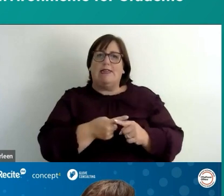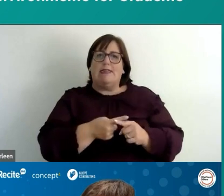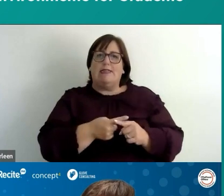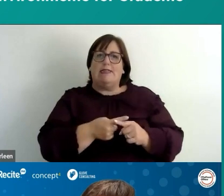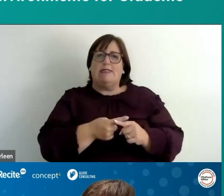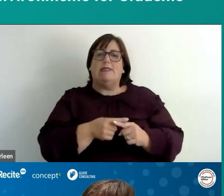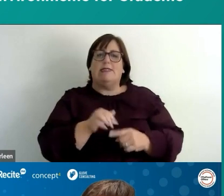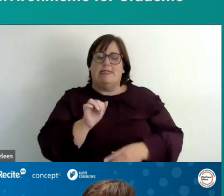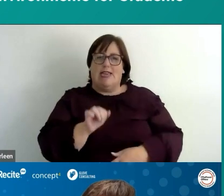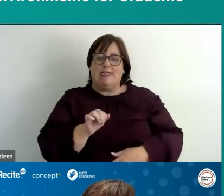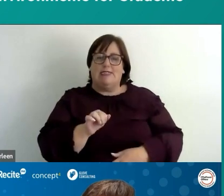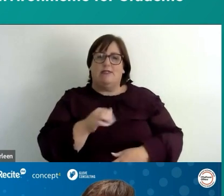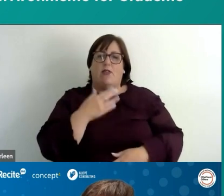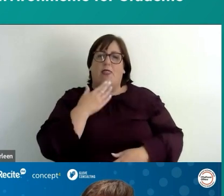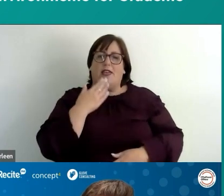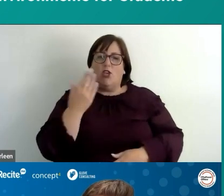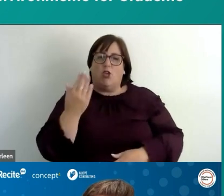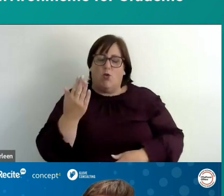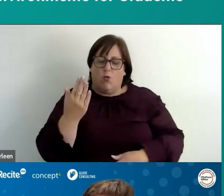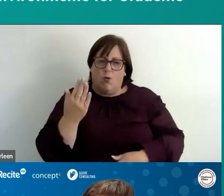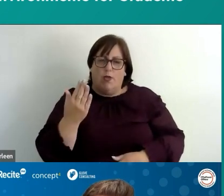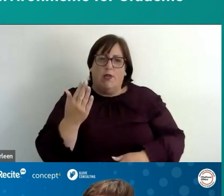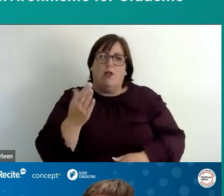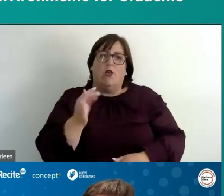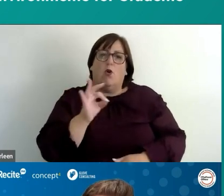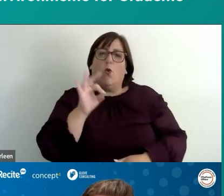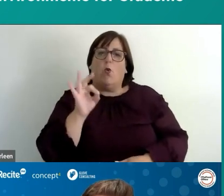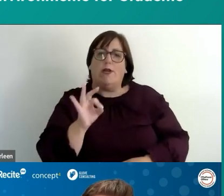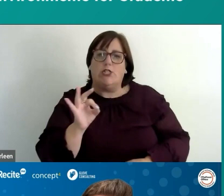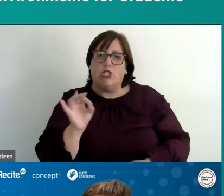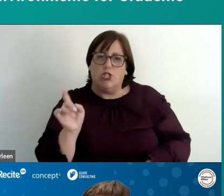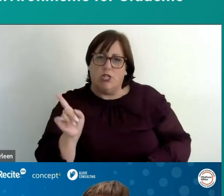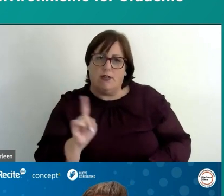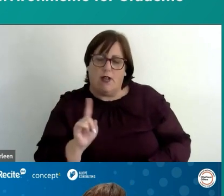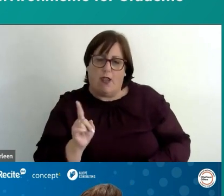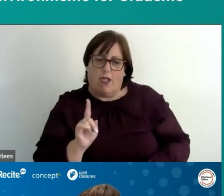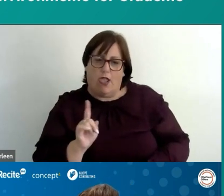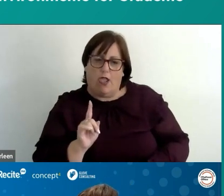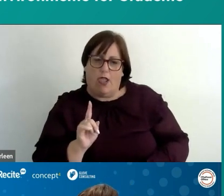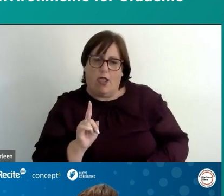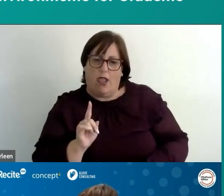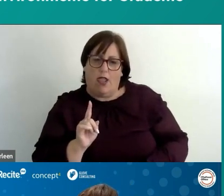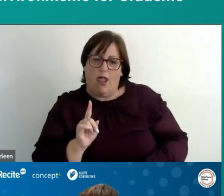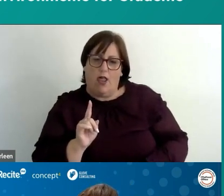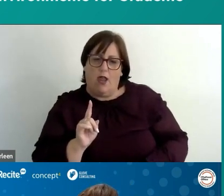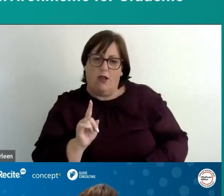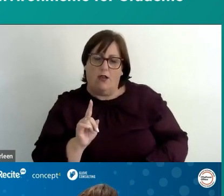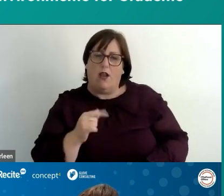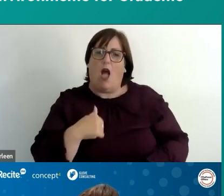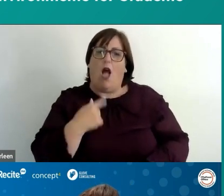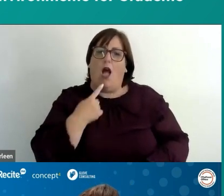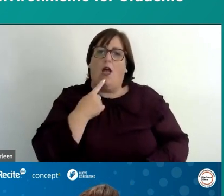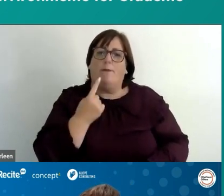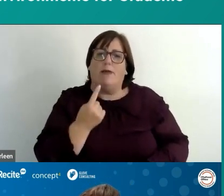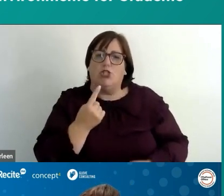Thank you, Michael. So the question is that I referenced